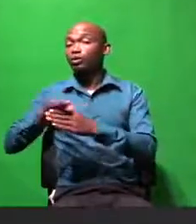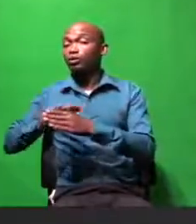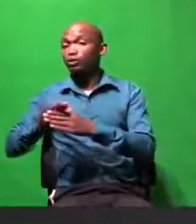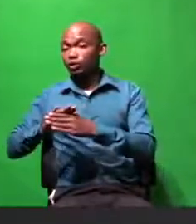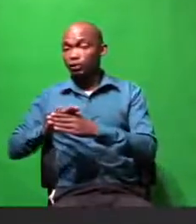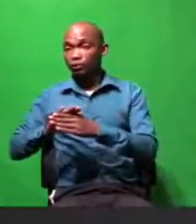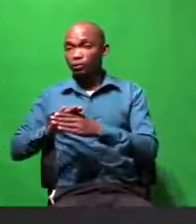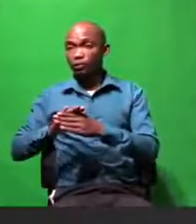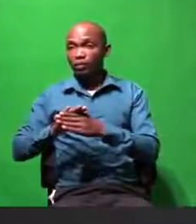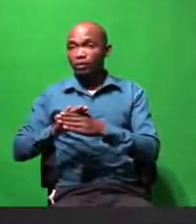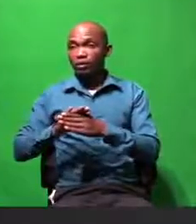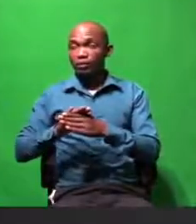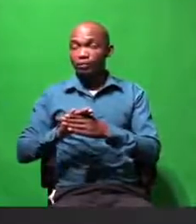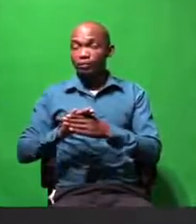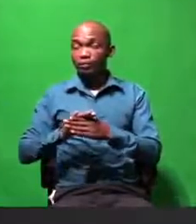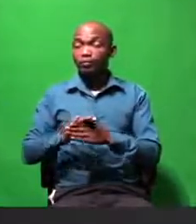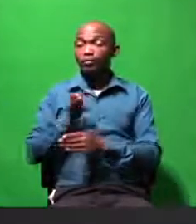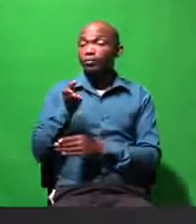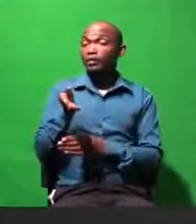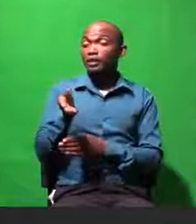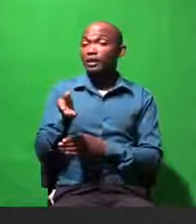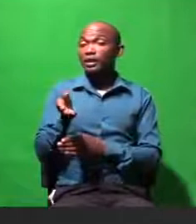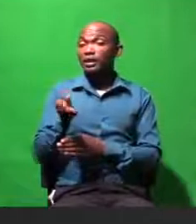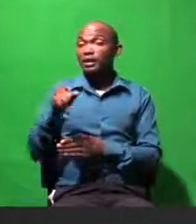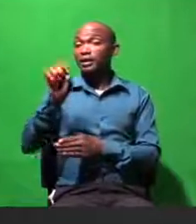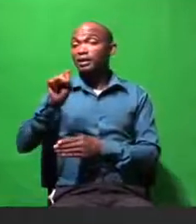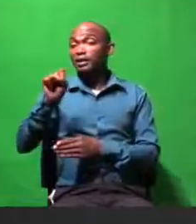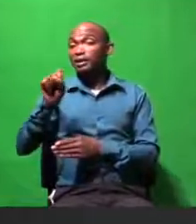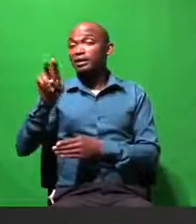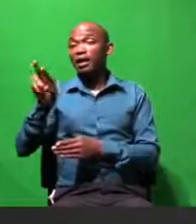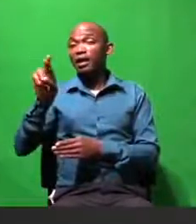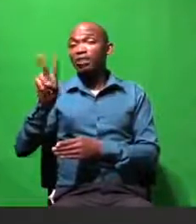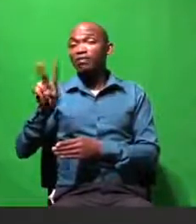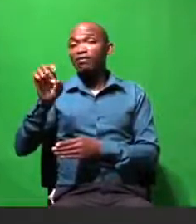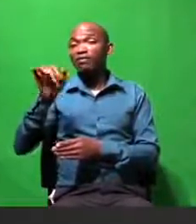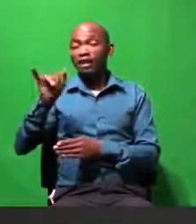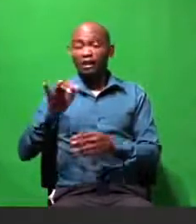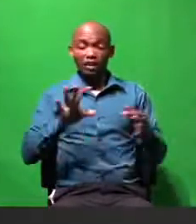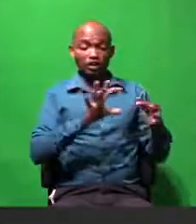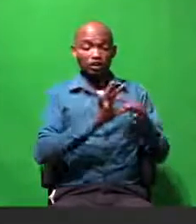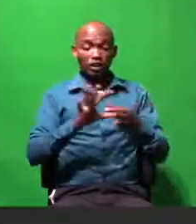survey. This is a survey, a chain survey.